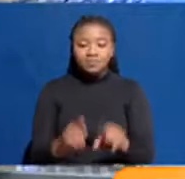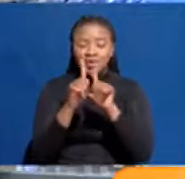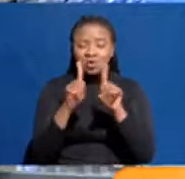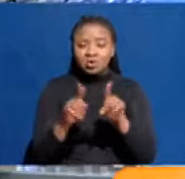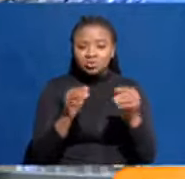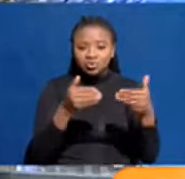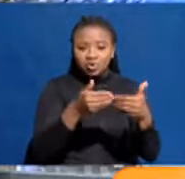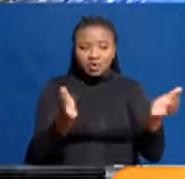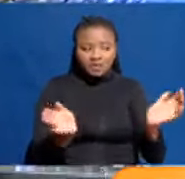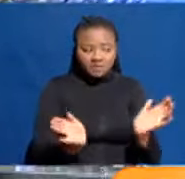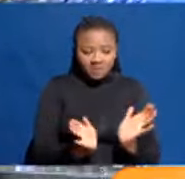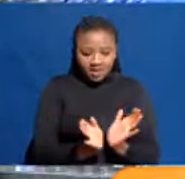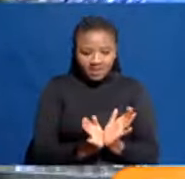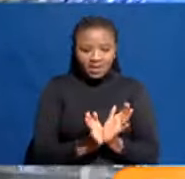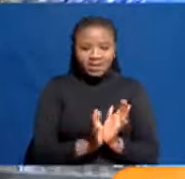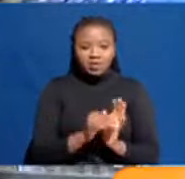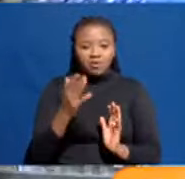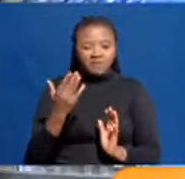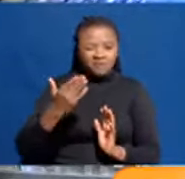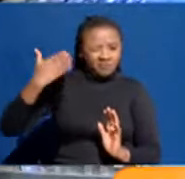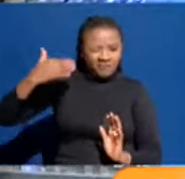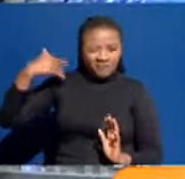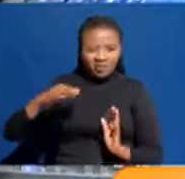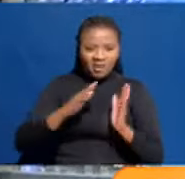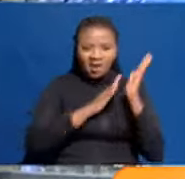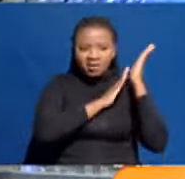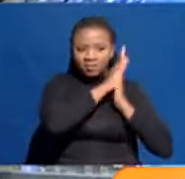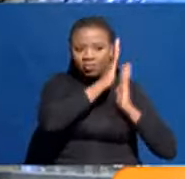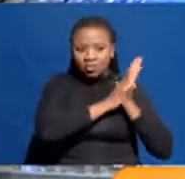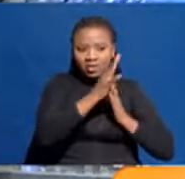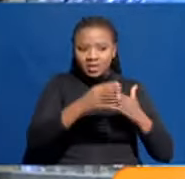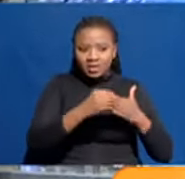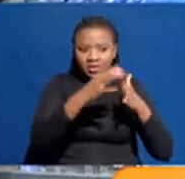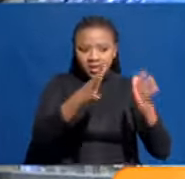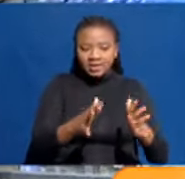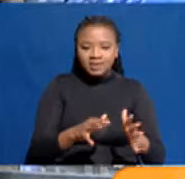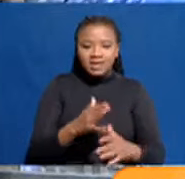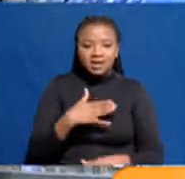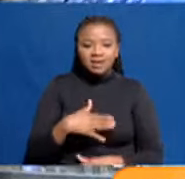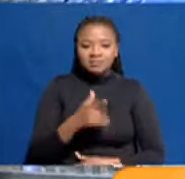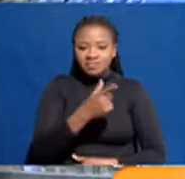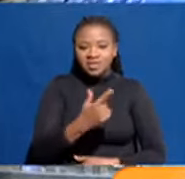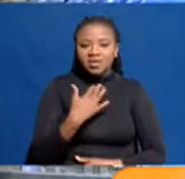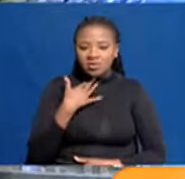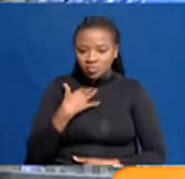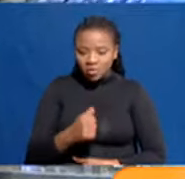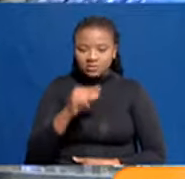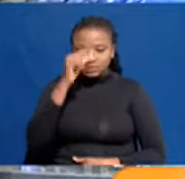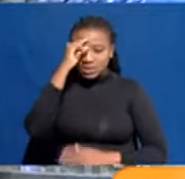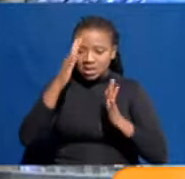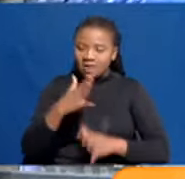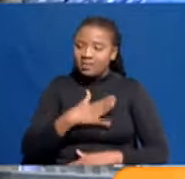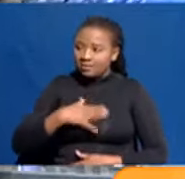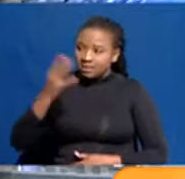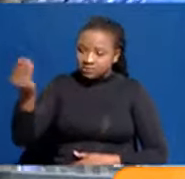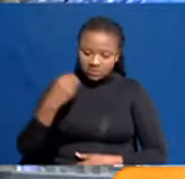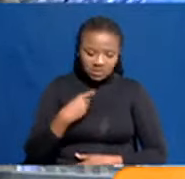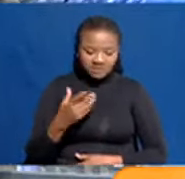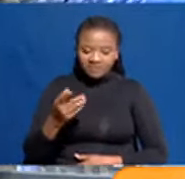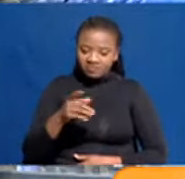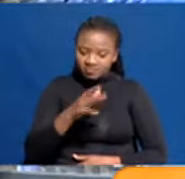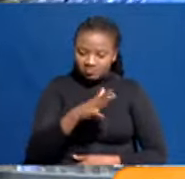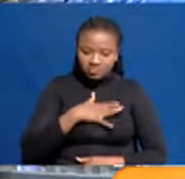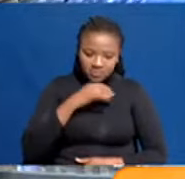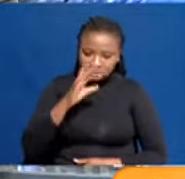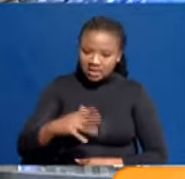The family of ex-Mungiki leader Maina Njenga wants the government to produce their kin, who they claim was arrested by police